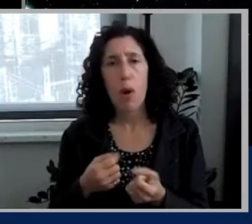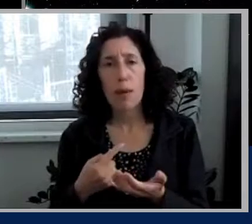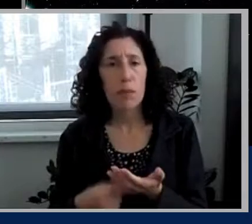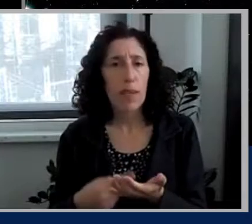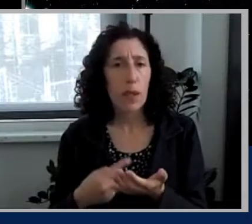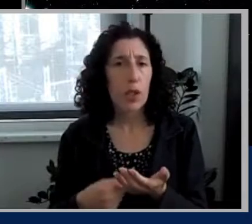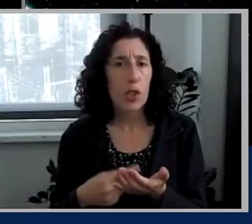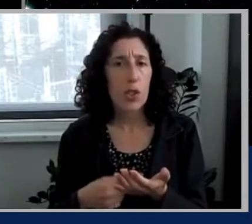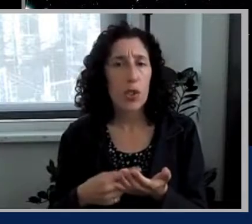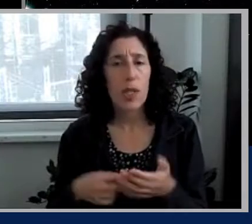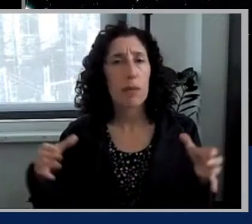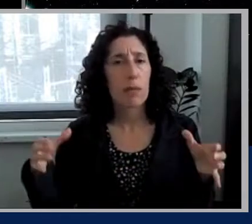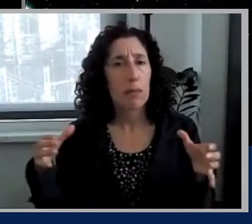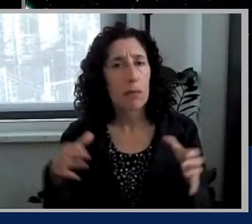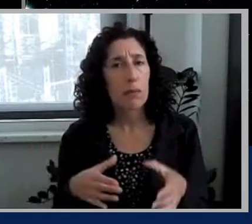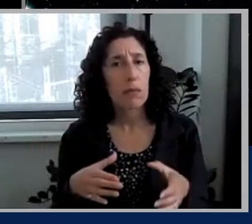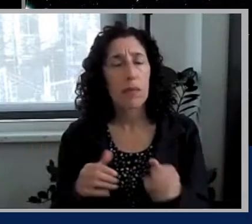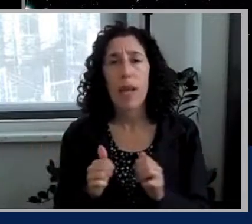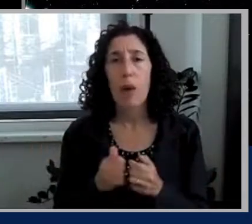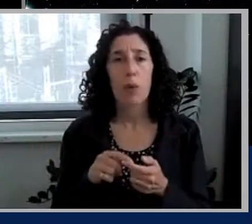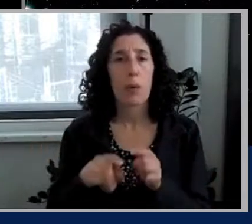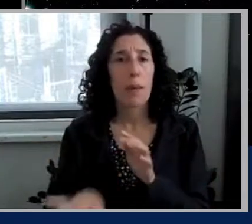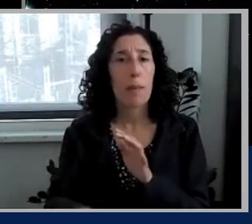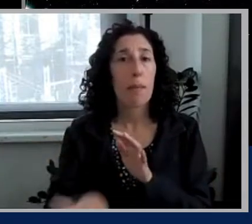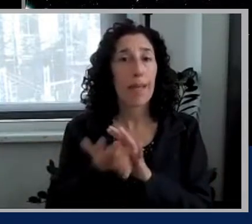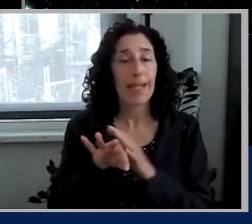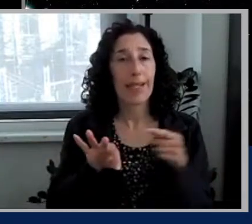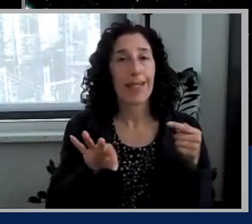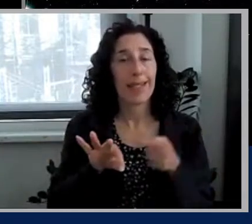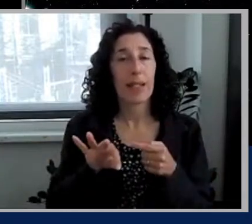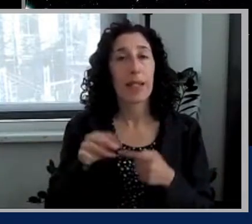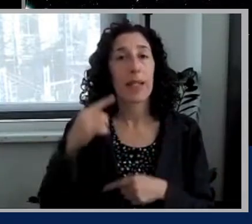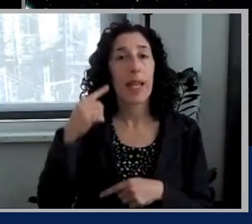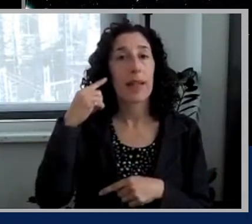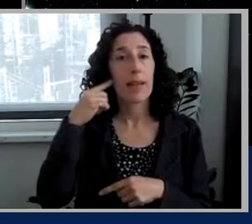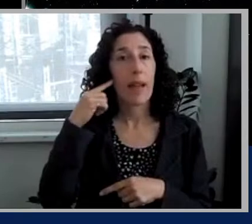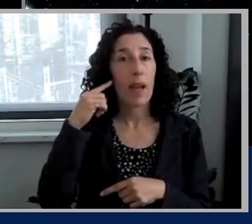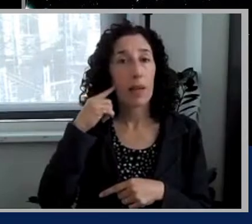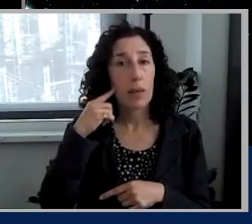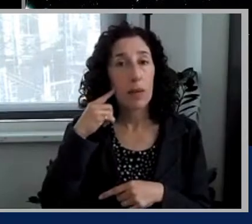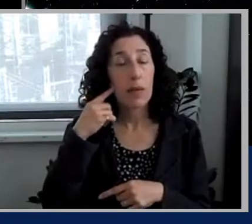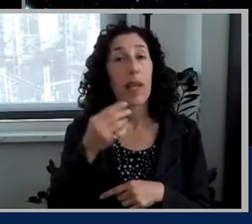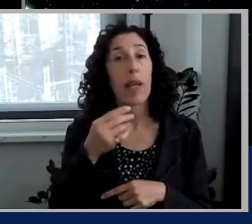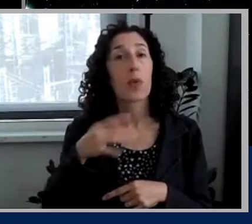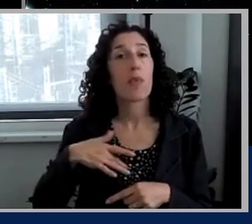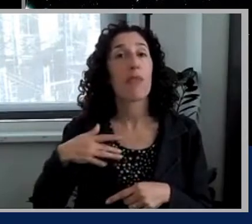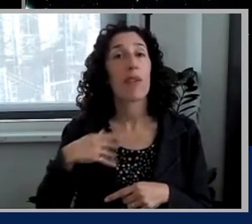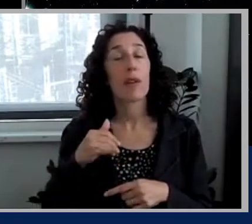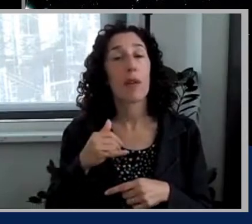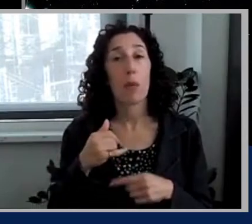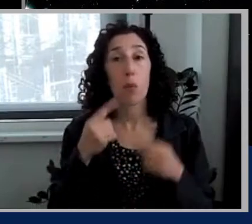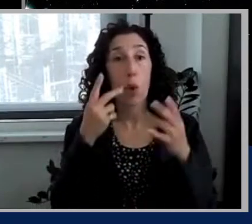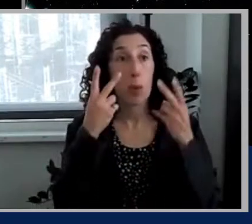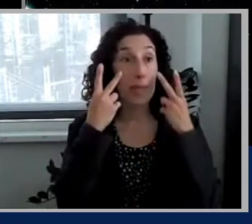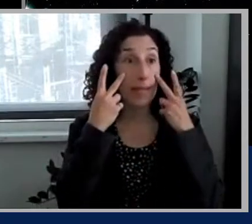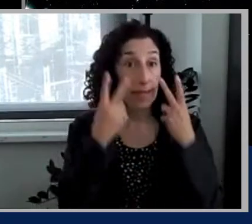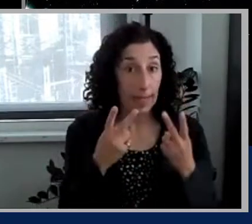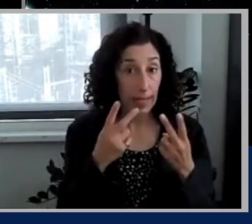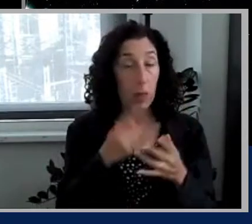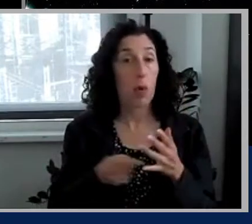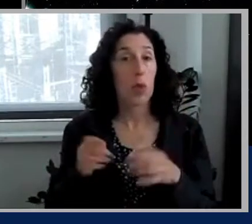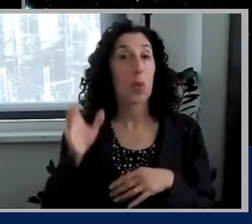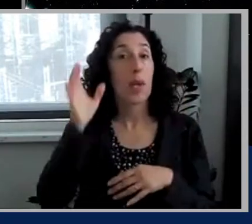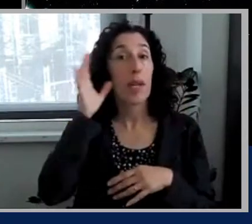be descriptive in a way that makes sense. So again, with what we just listened to, that sort